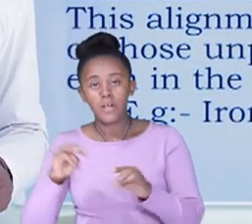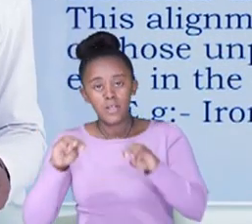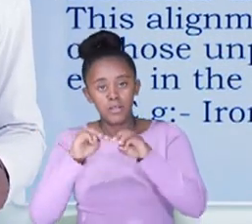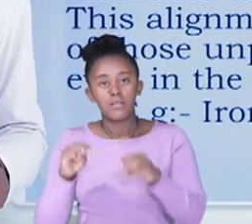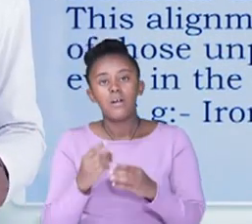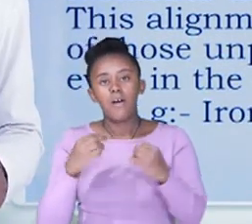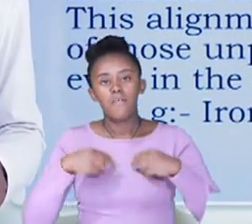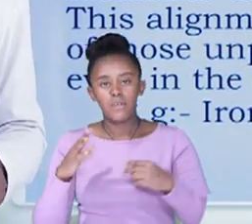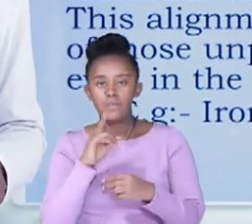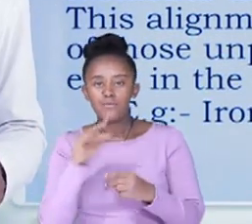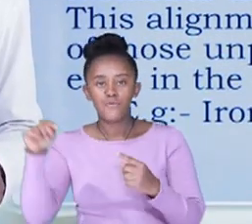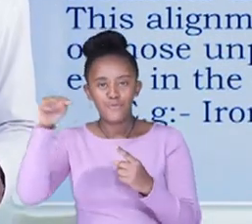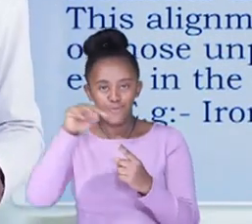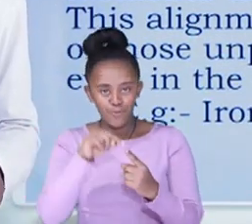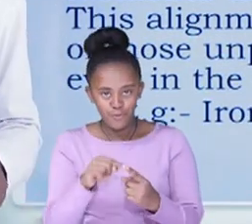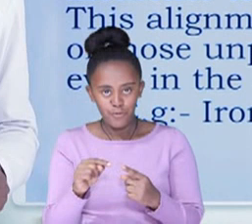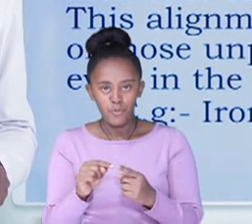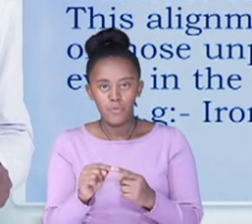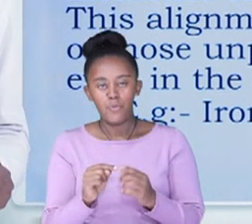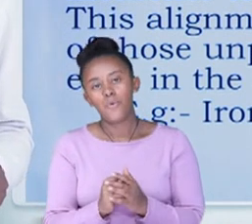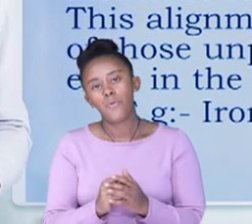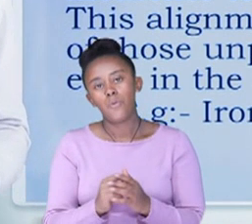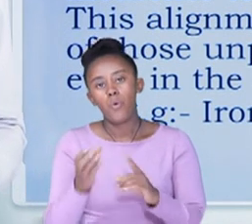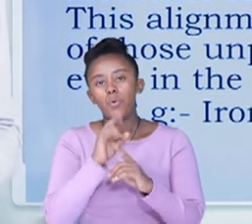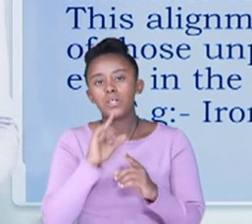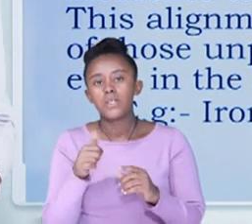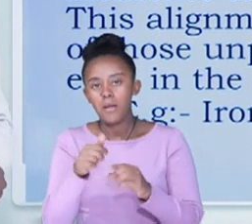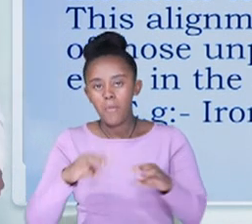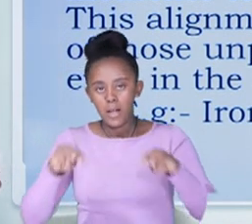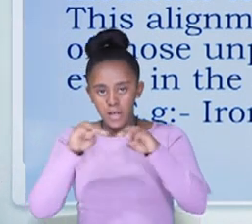a tendency to consist their magnetic field.